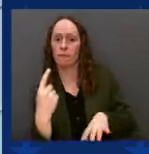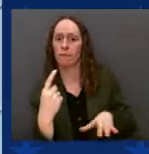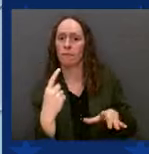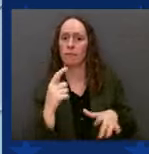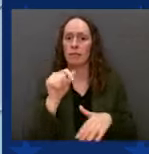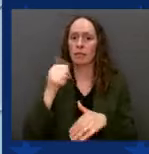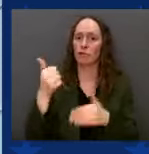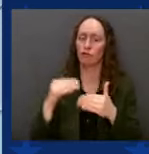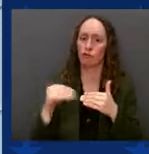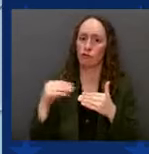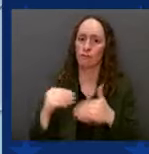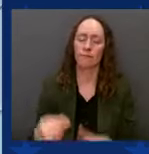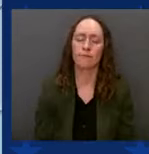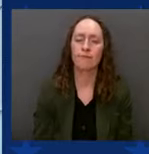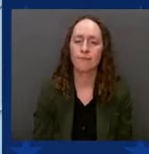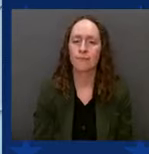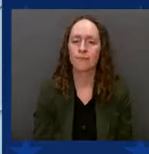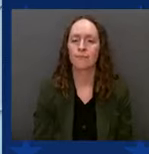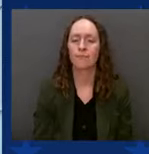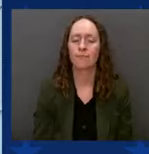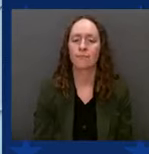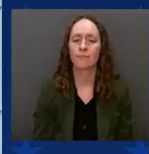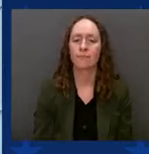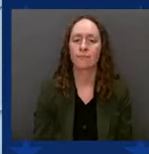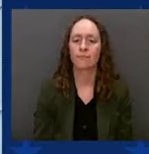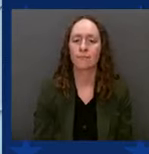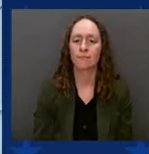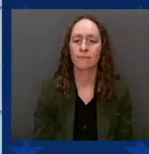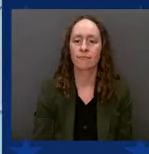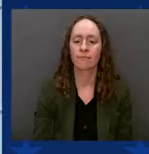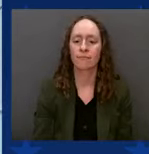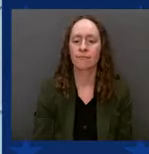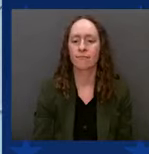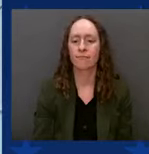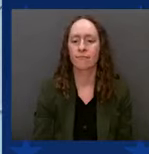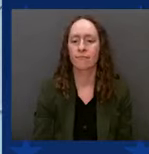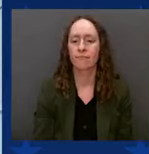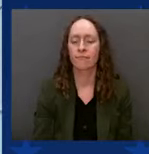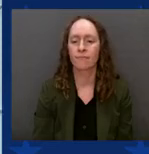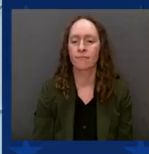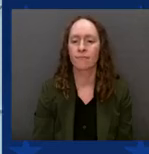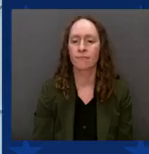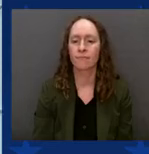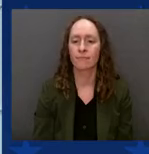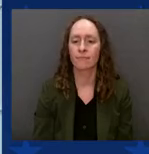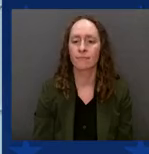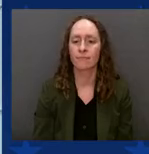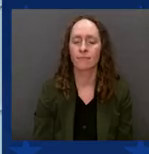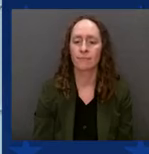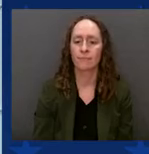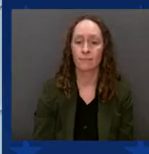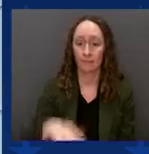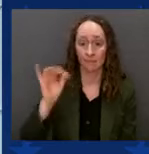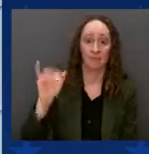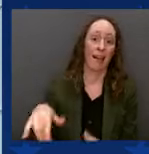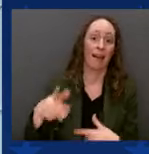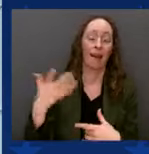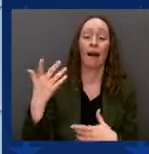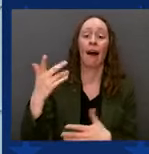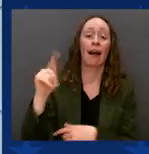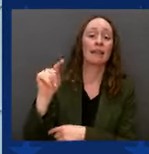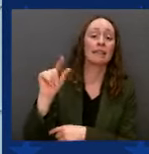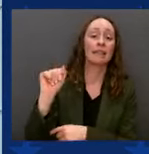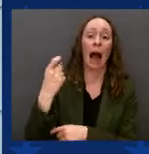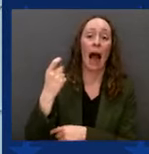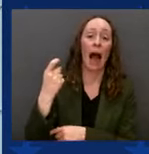for big oil companies who made $200 billion in profit last year in the midst of a worldwide